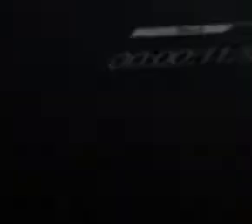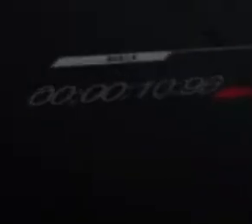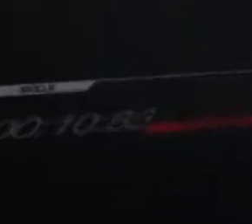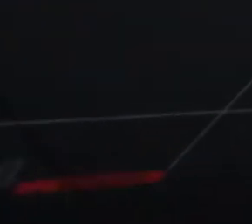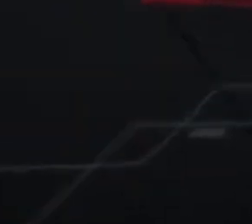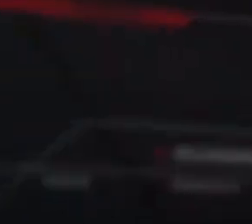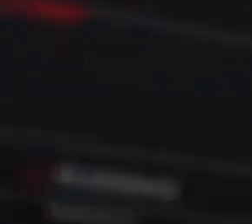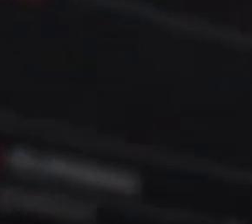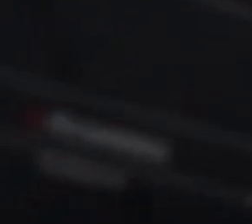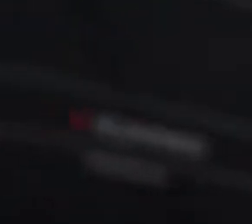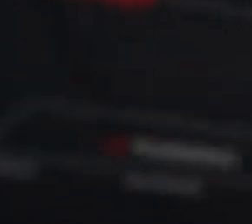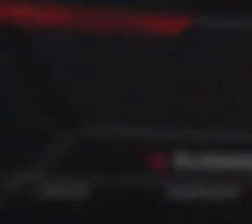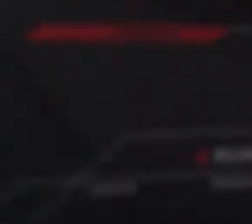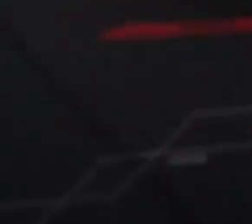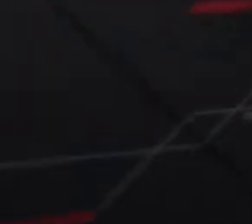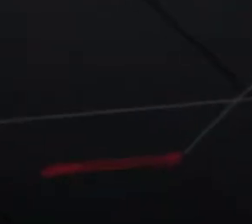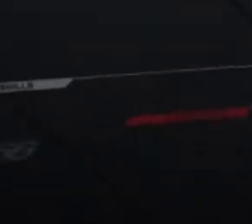today.